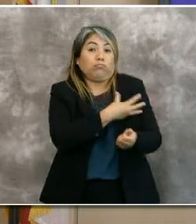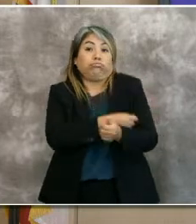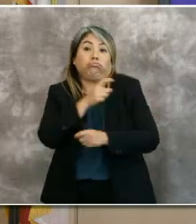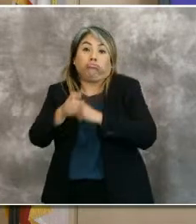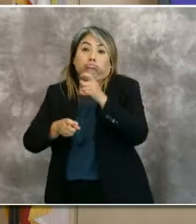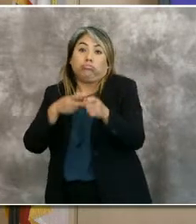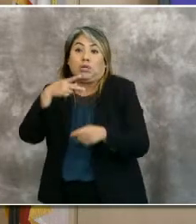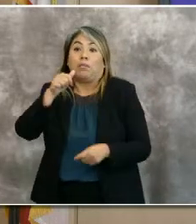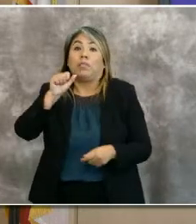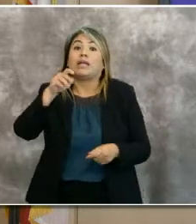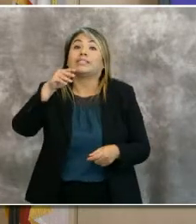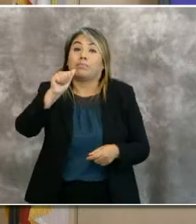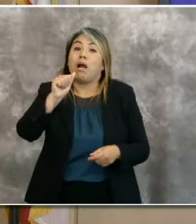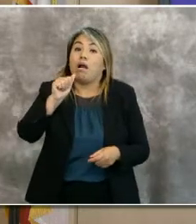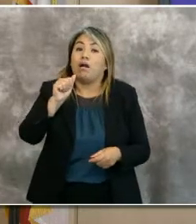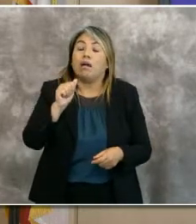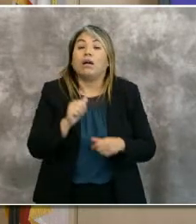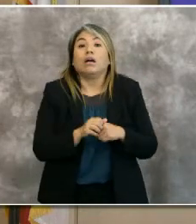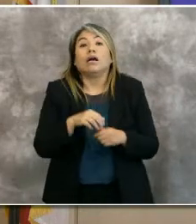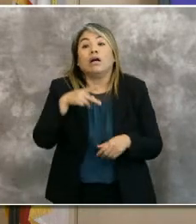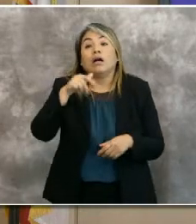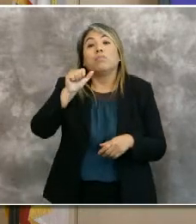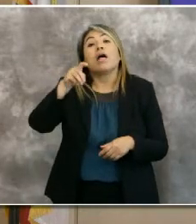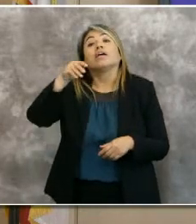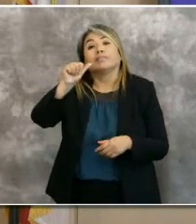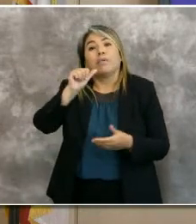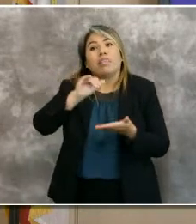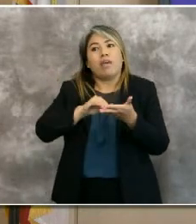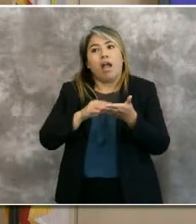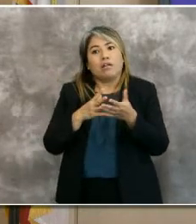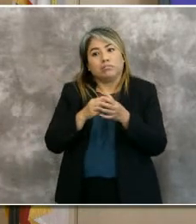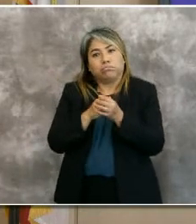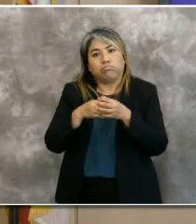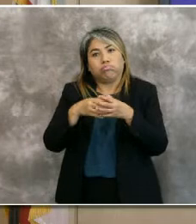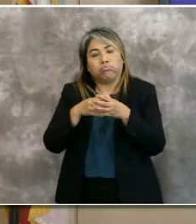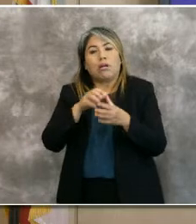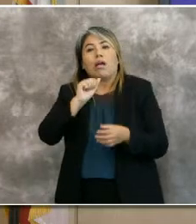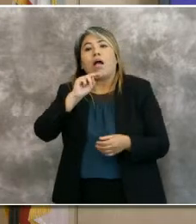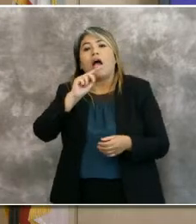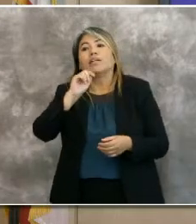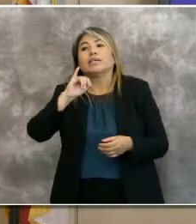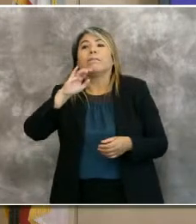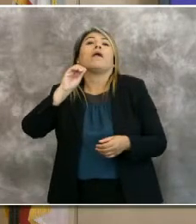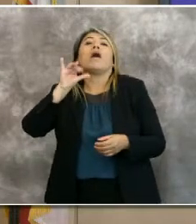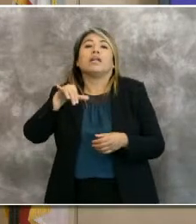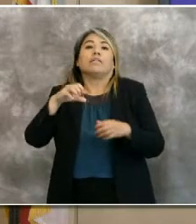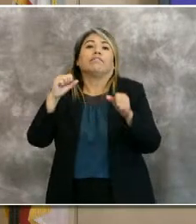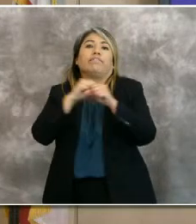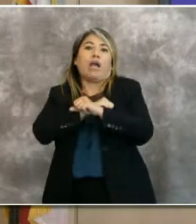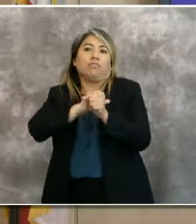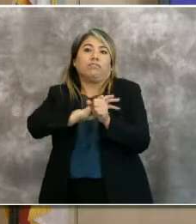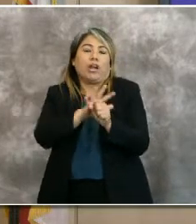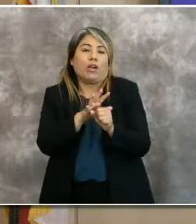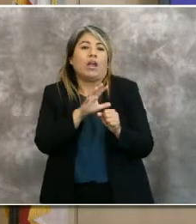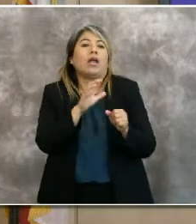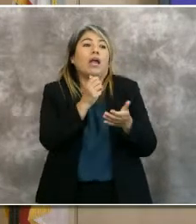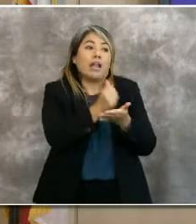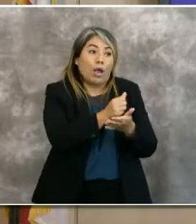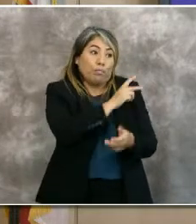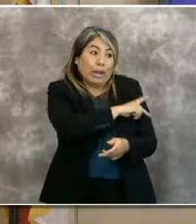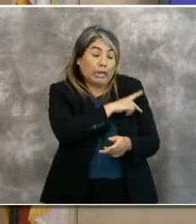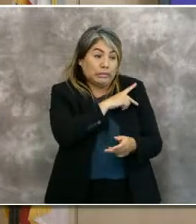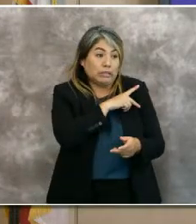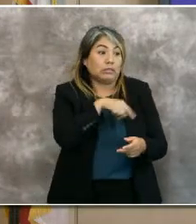plasma. This plasma has developed antibodies against the virus and can help current patients recover